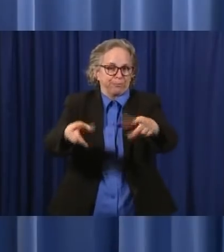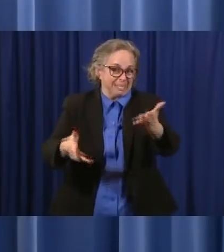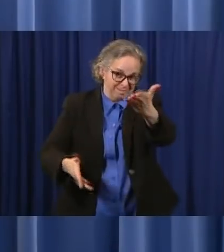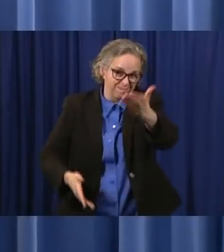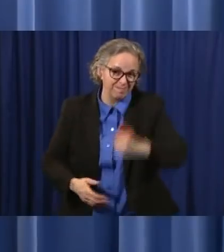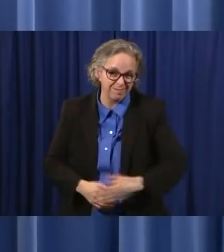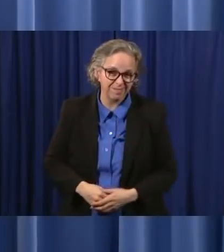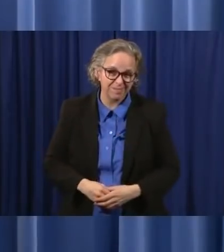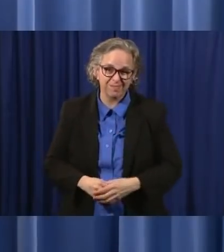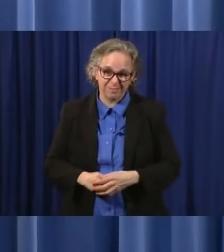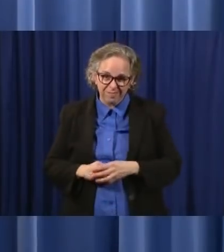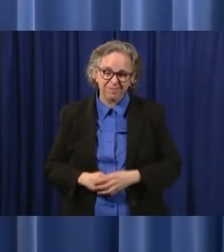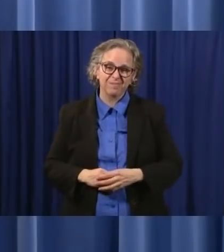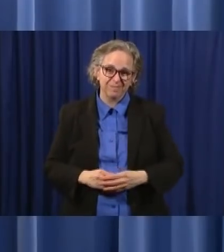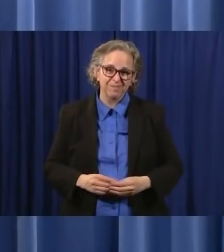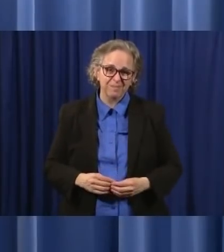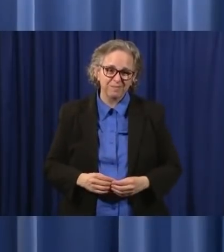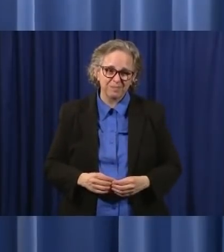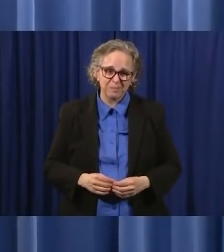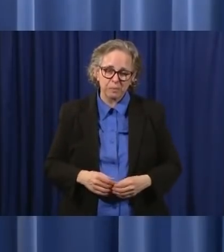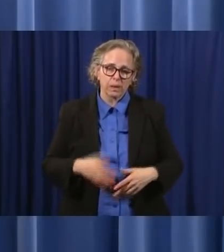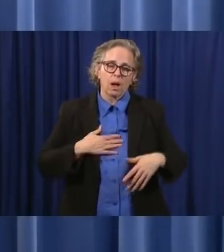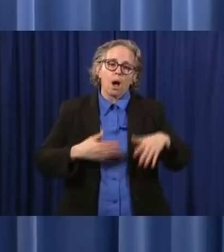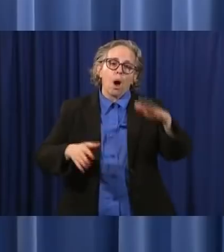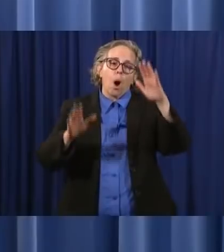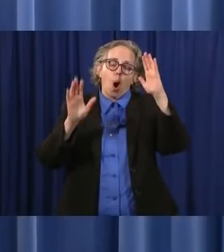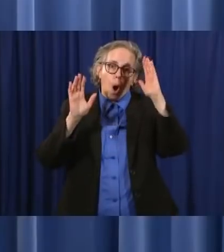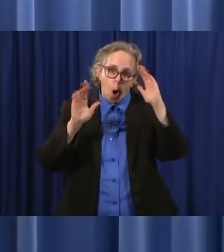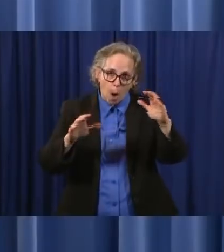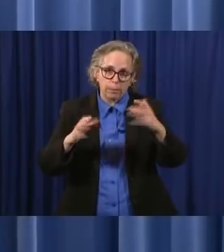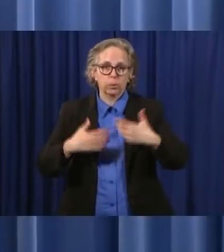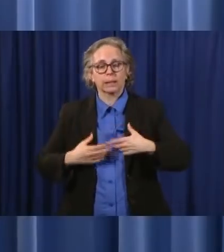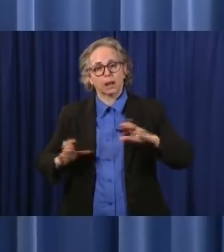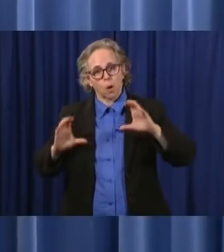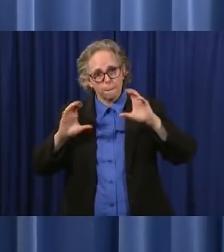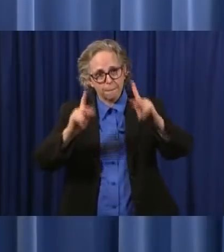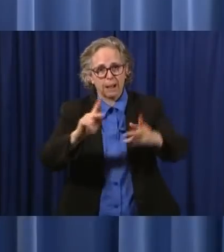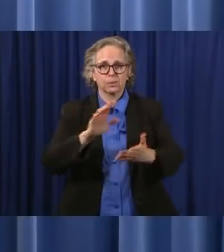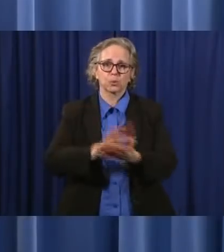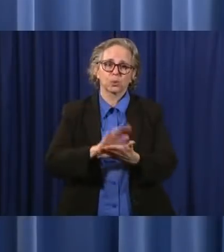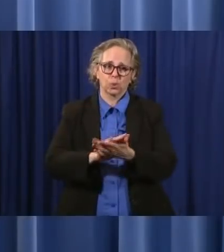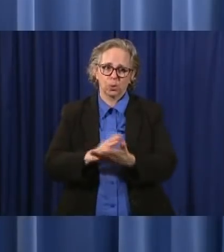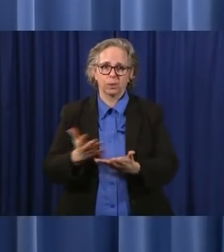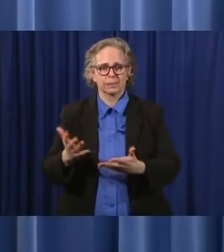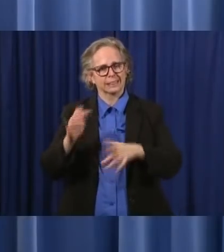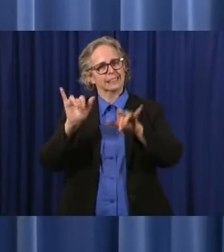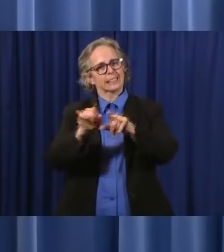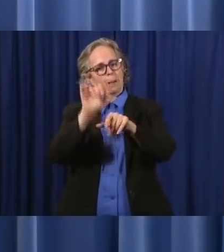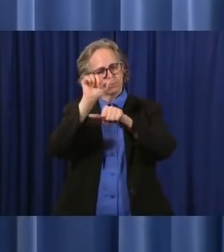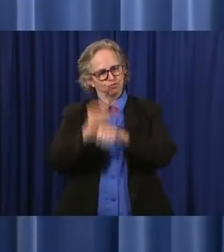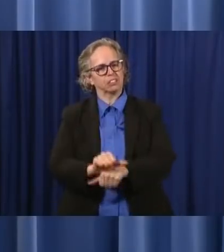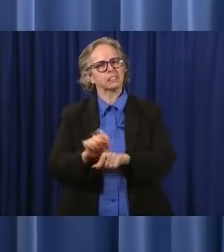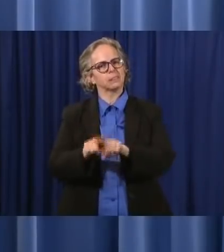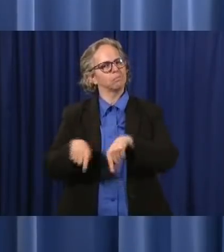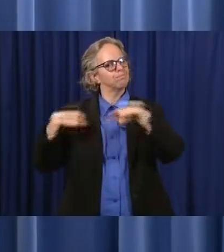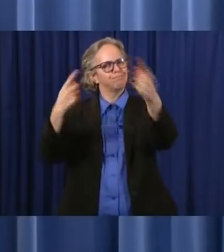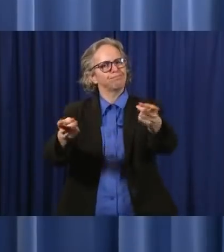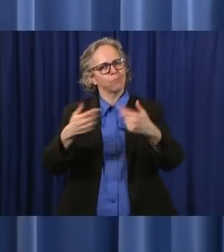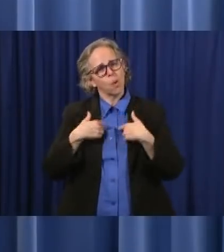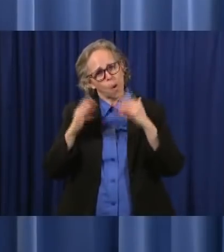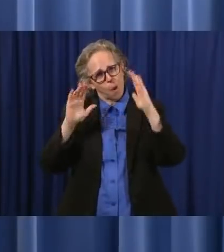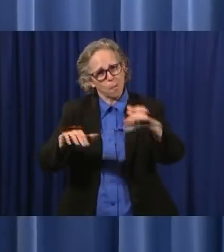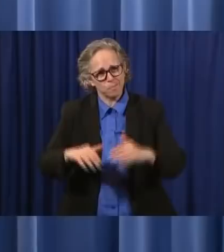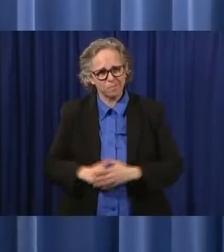made. So we all hope for school. We all hope for school in a traditional setting. Whatever happens, we